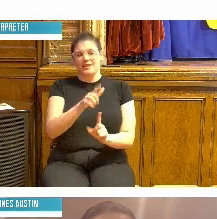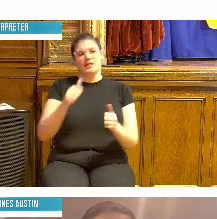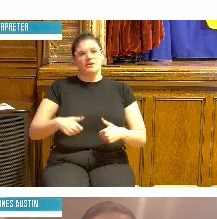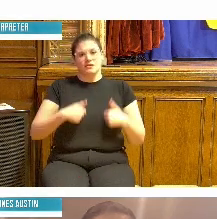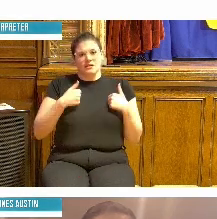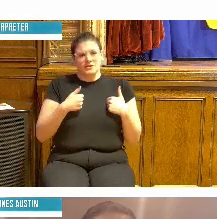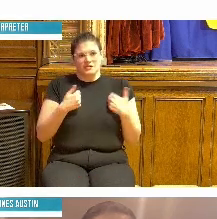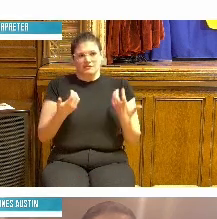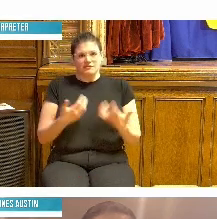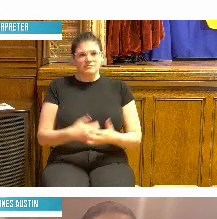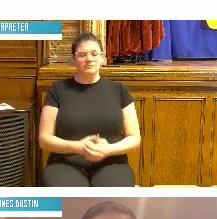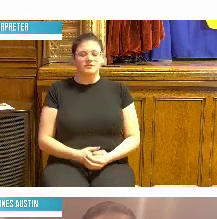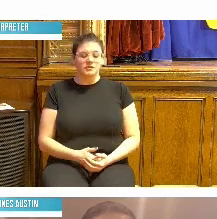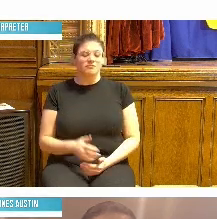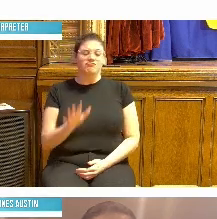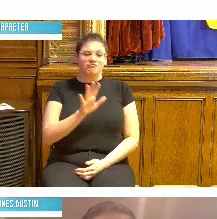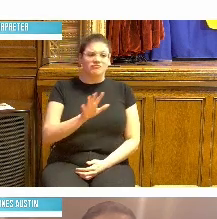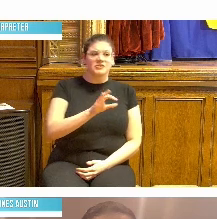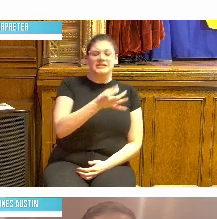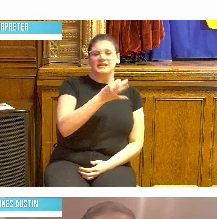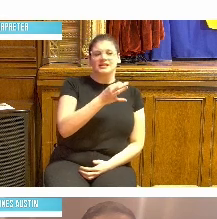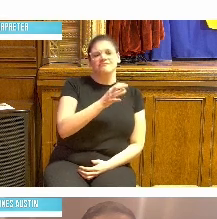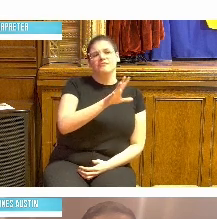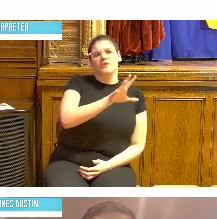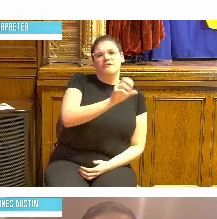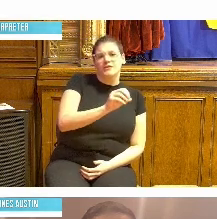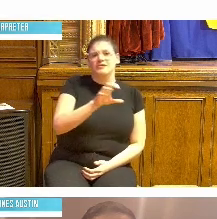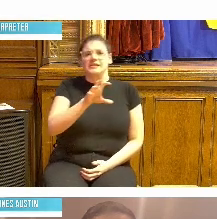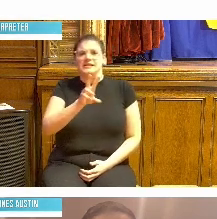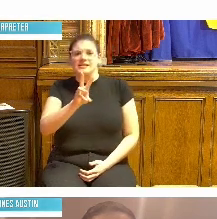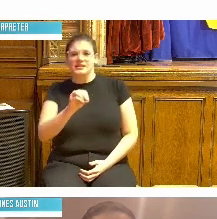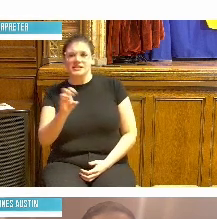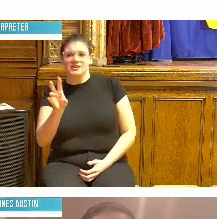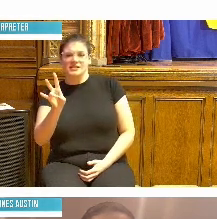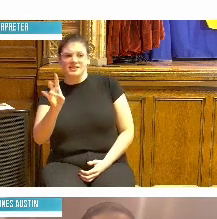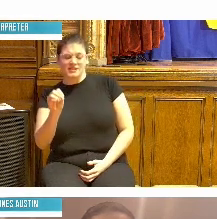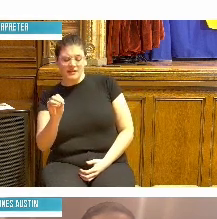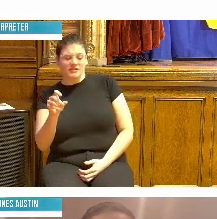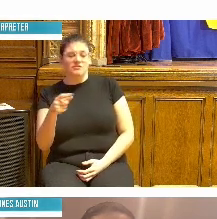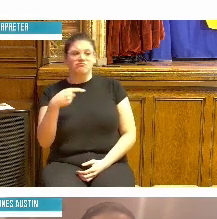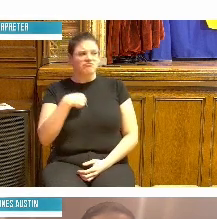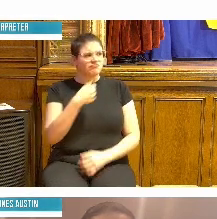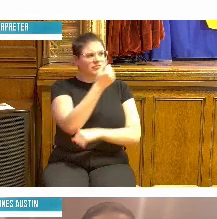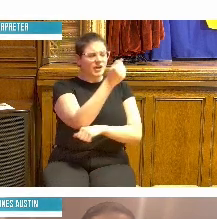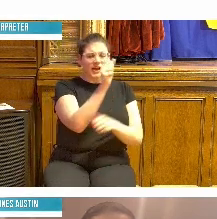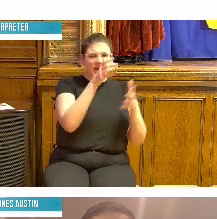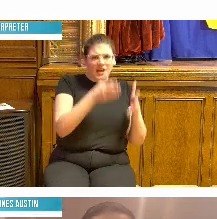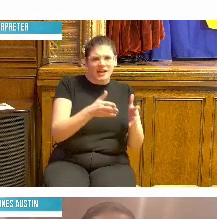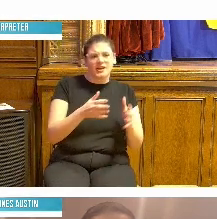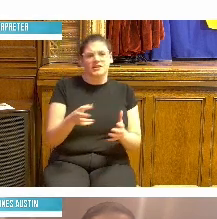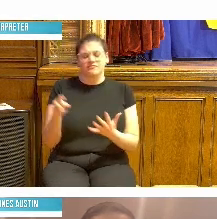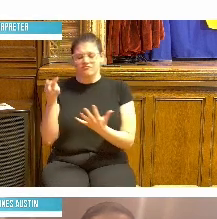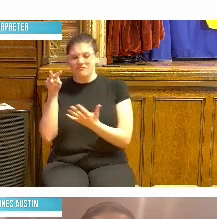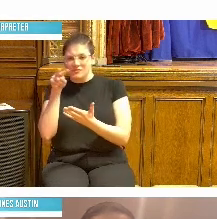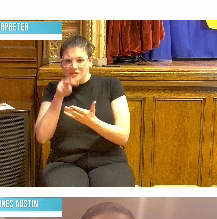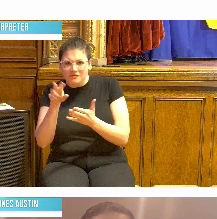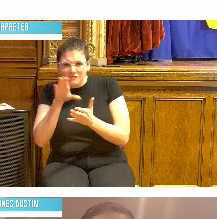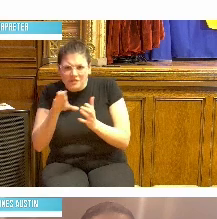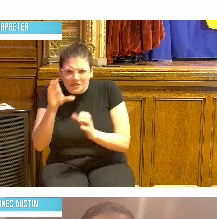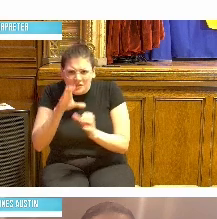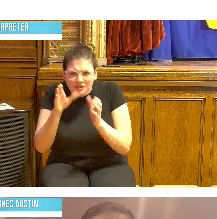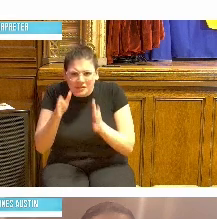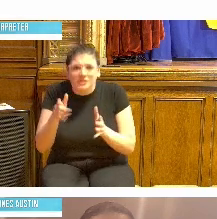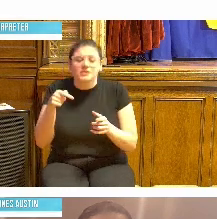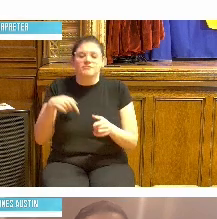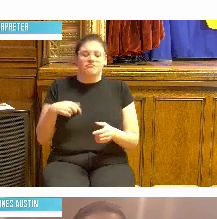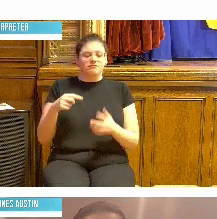the 1950s, 60s, and 70s, as activists and researchers exposed these inequities, federal laws became gradually